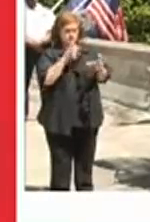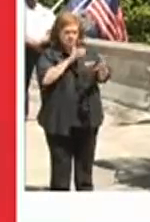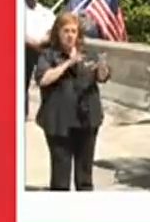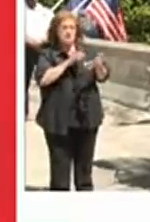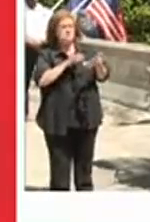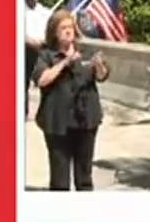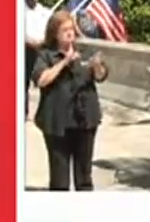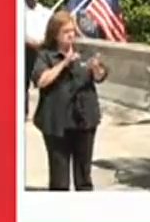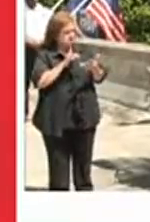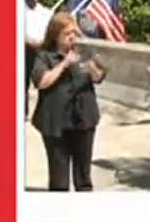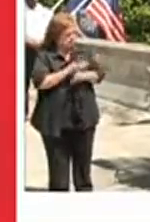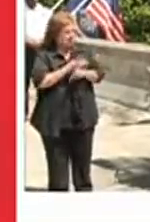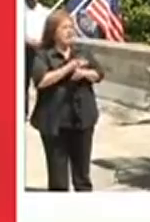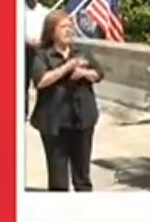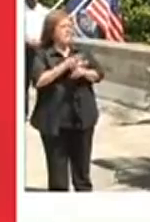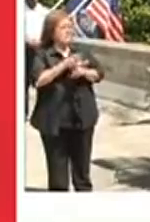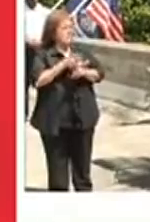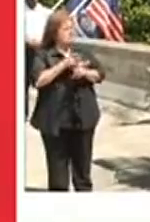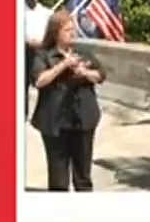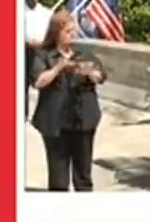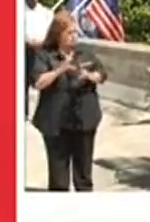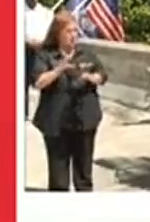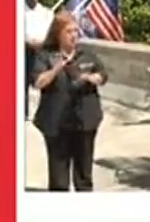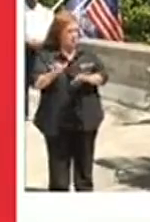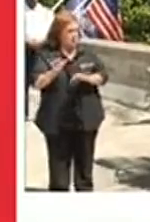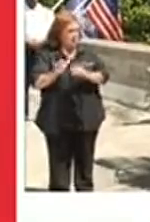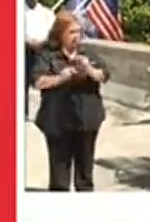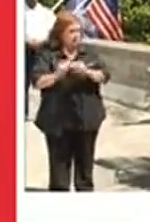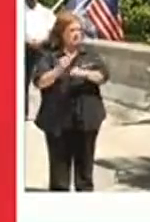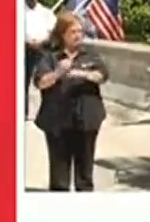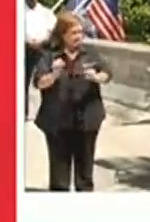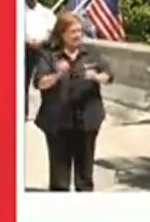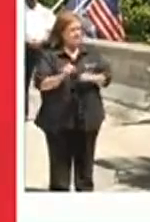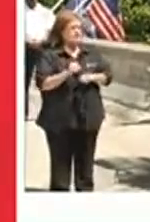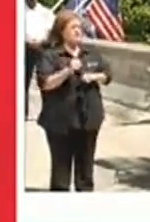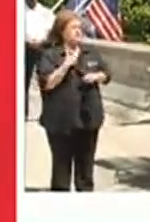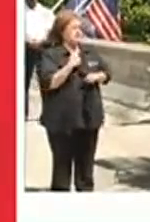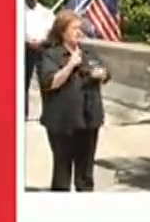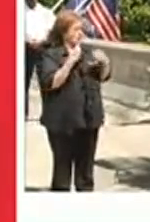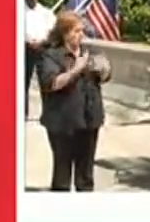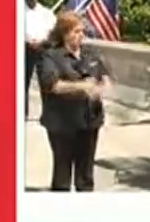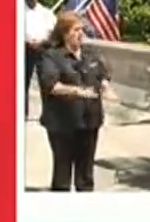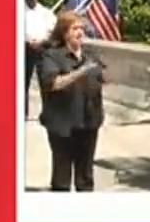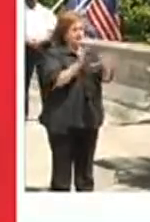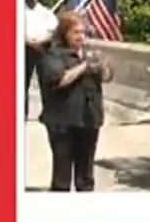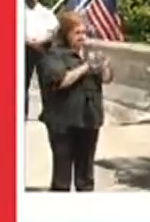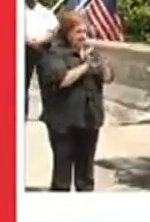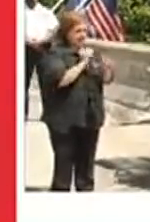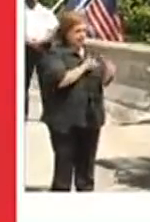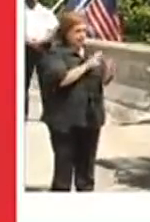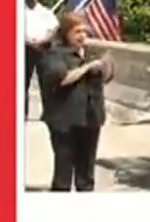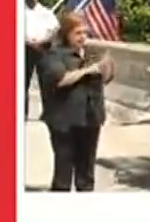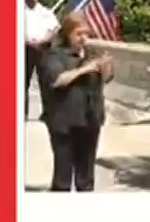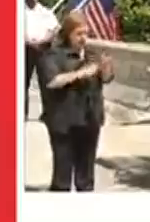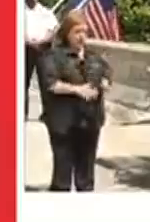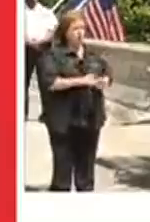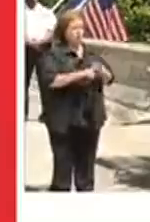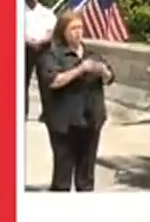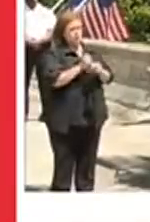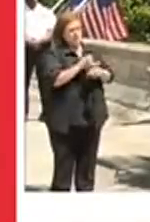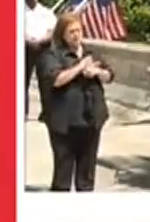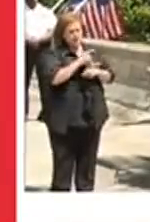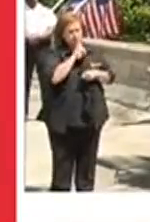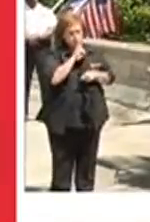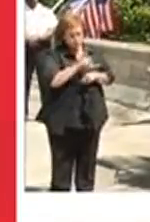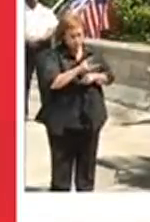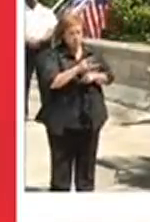Entergy side, our partners at Entergy have notified their crews, their contractors are standing by to safely restore power